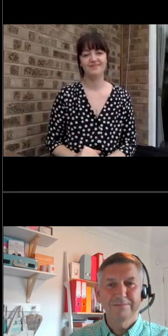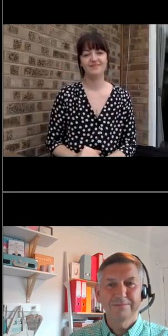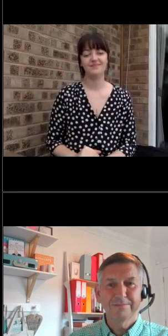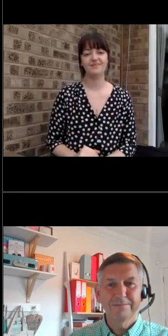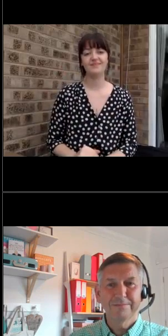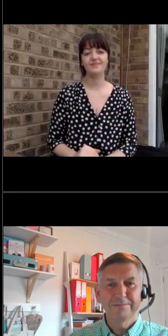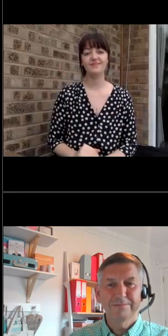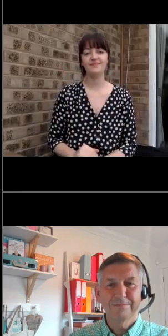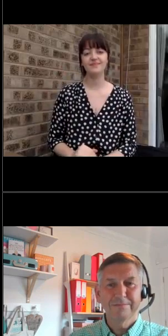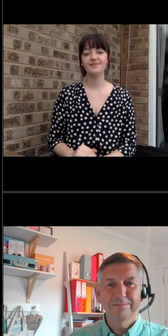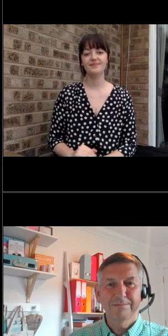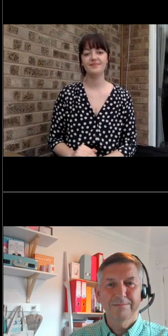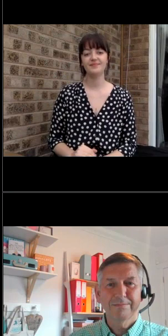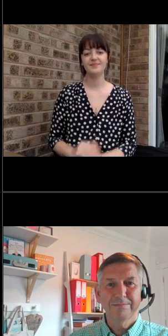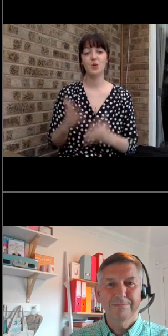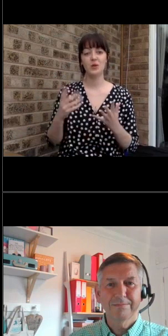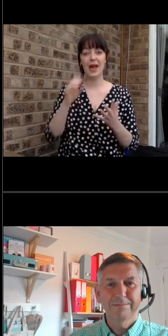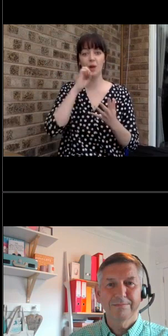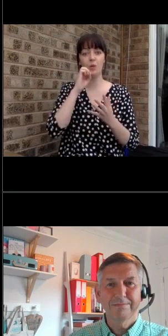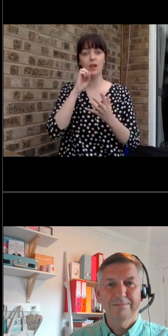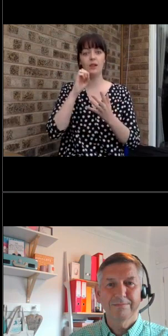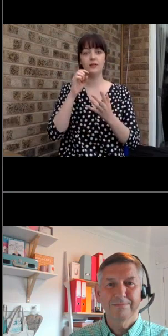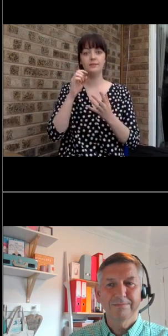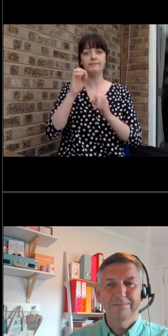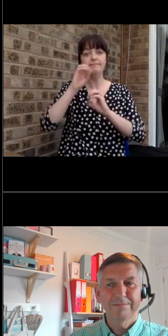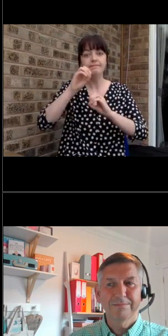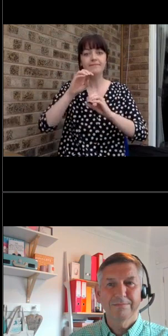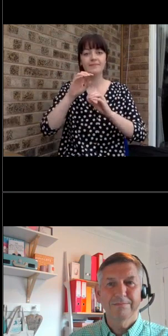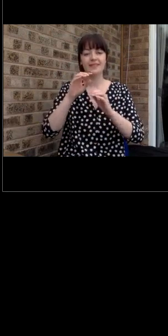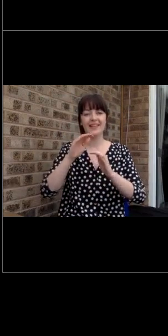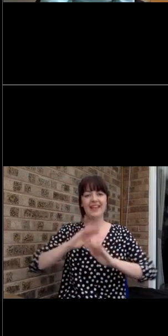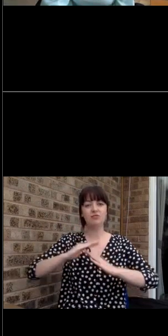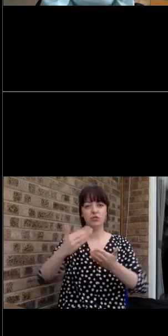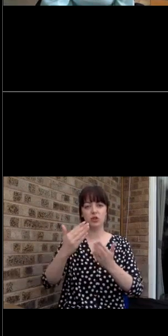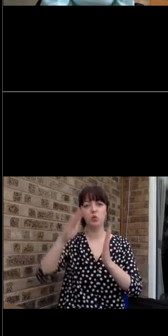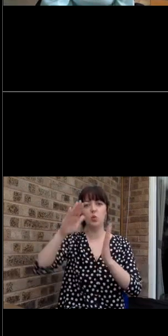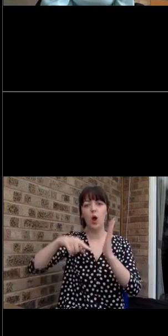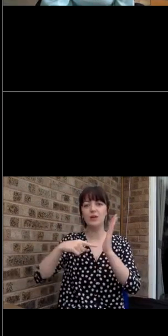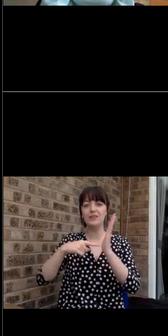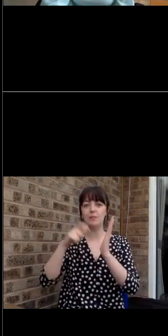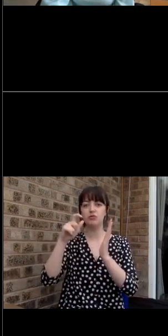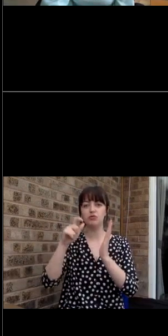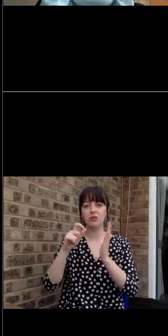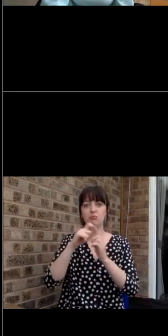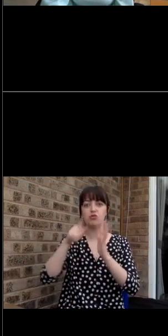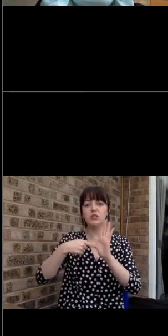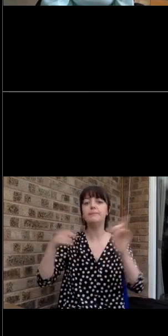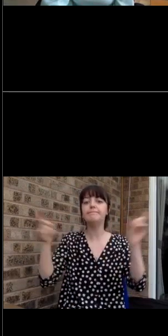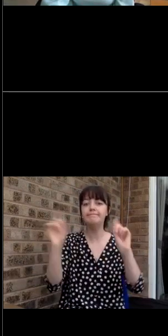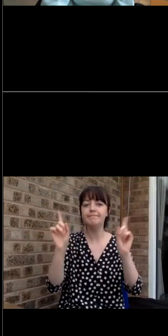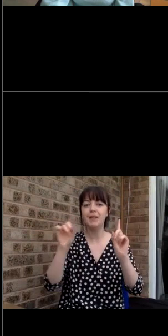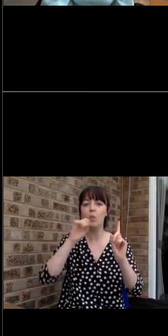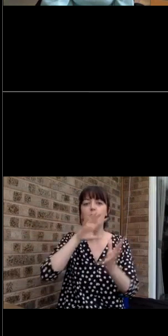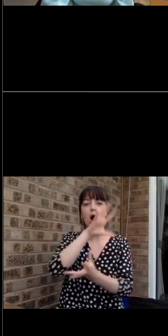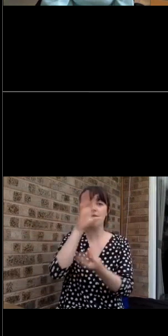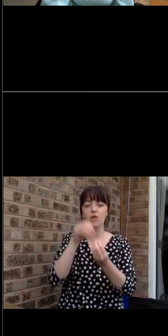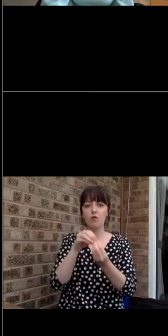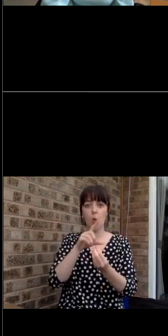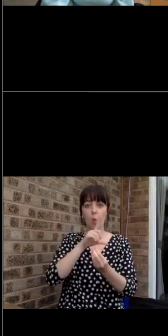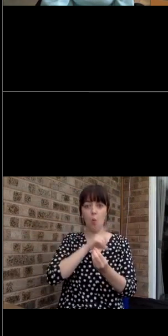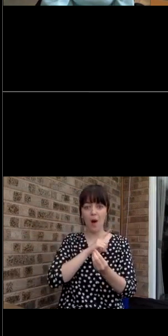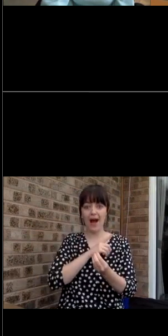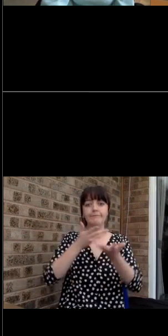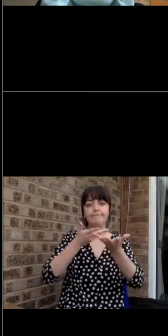So today we're going to look to provide you with an introduction to the Lower Thames Crossing project and give you an overview of why we're